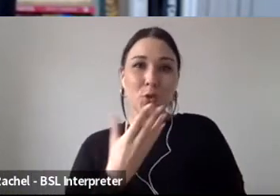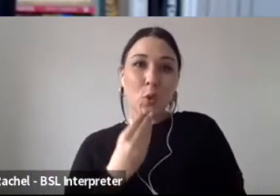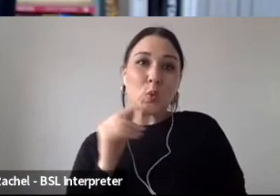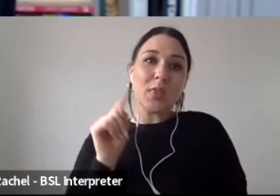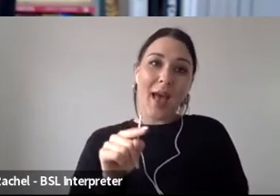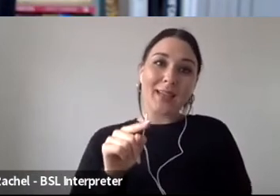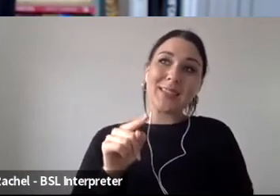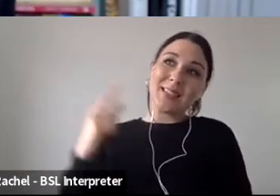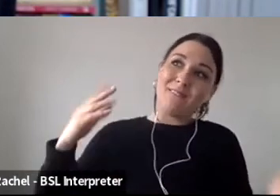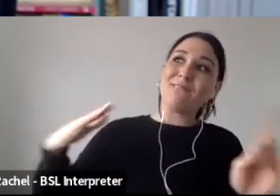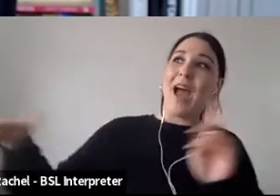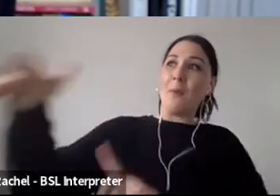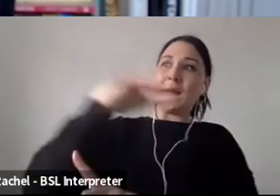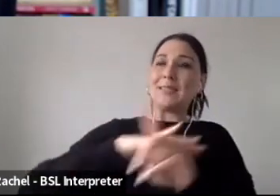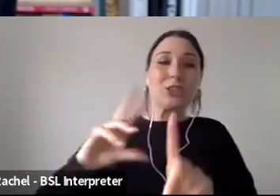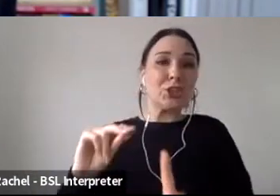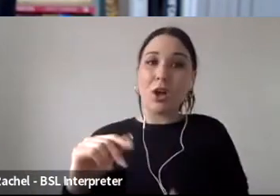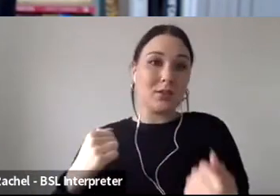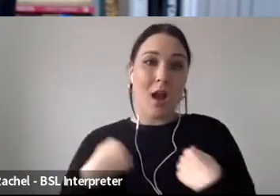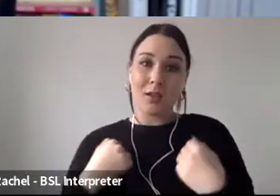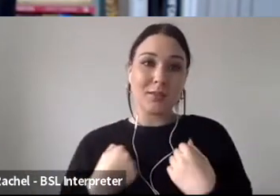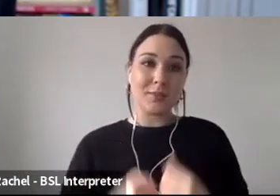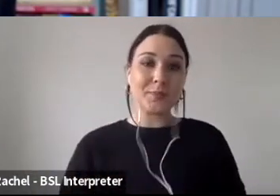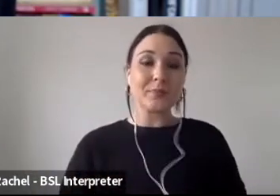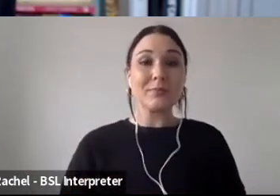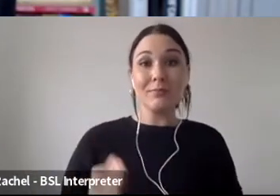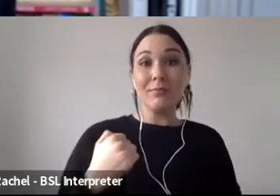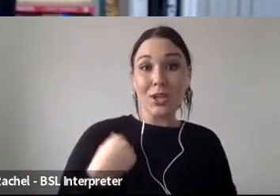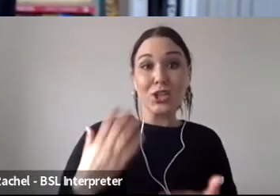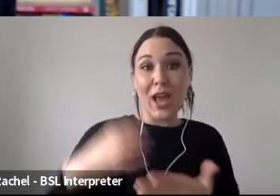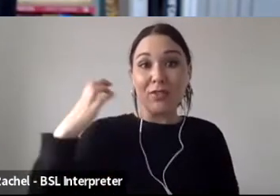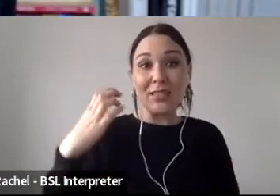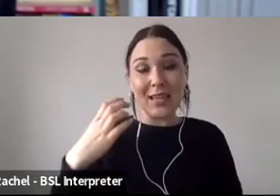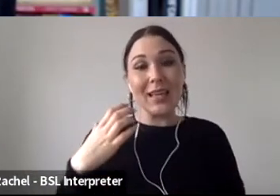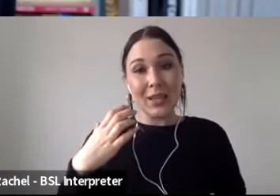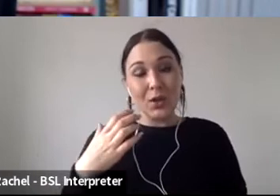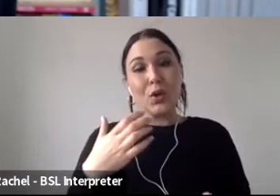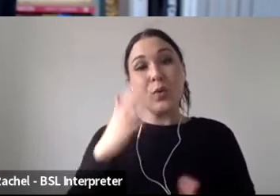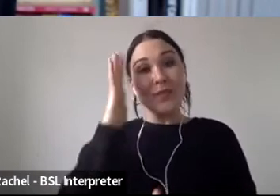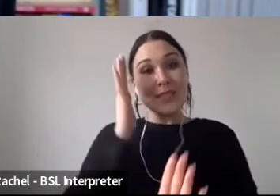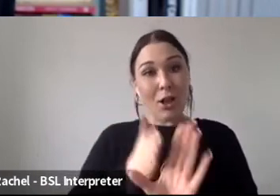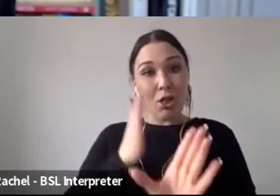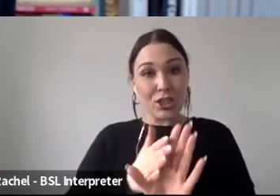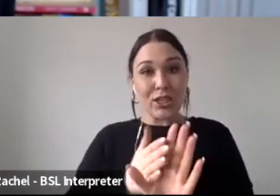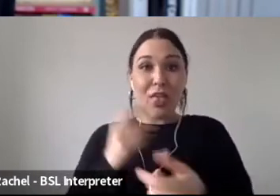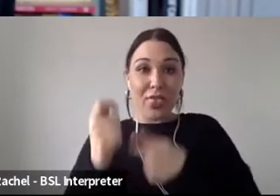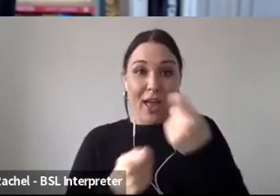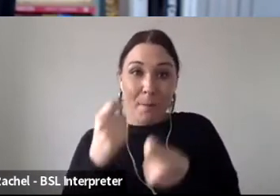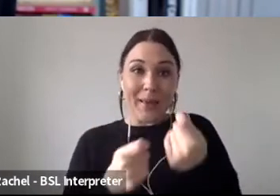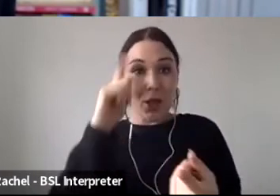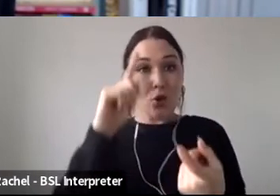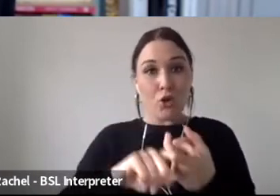know in our charity, for example, we provide psychological therapy for deaf people directly in sign language. We have a contract with NHS England to do